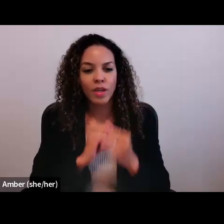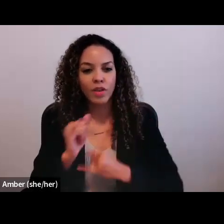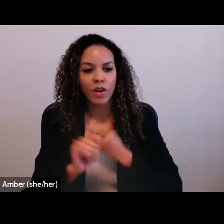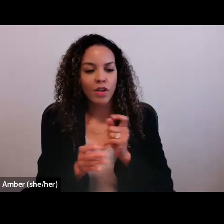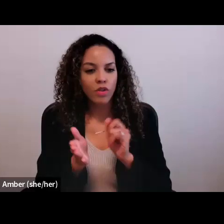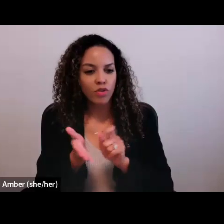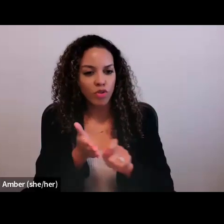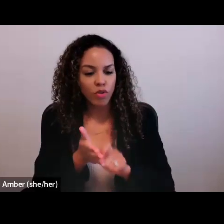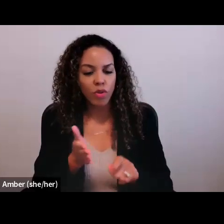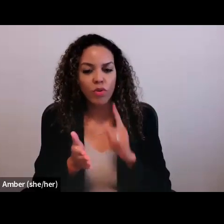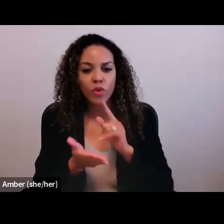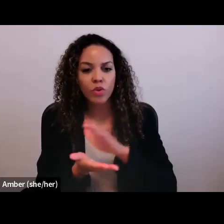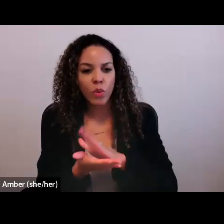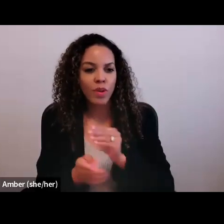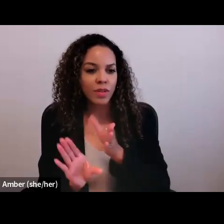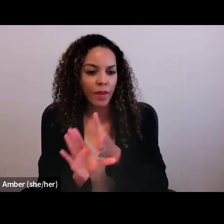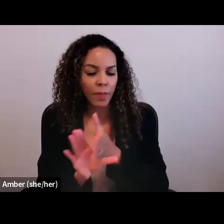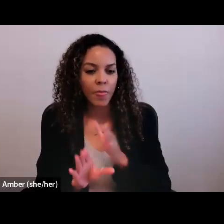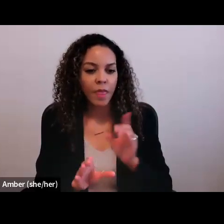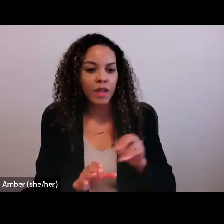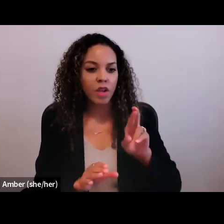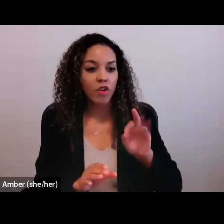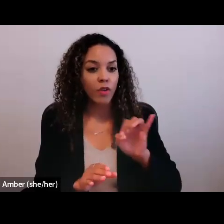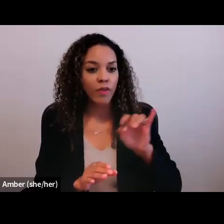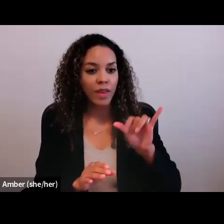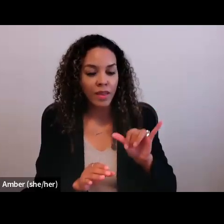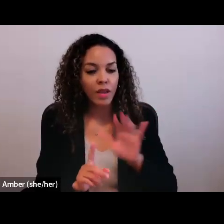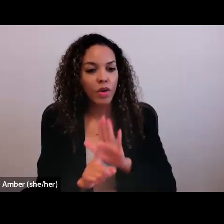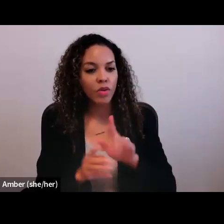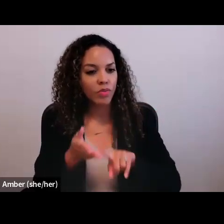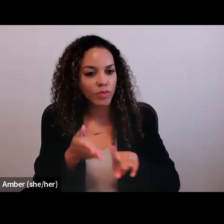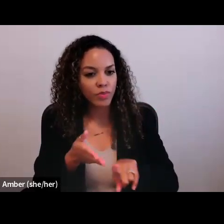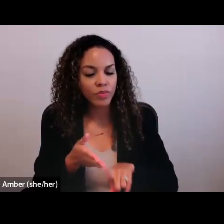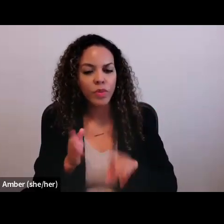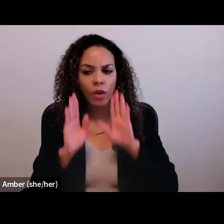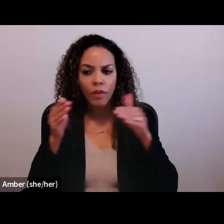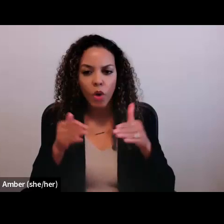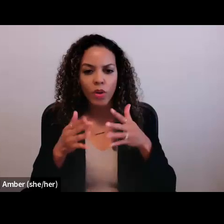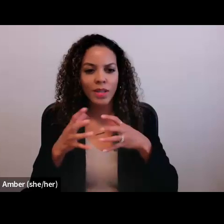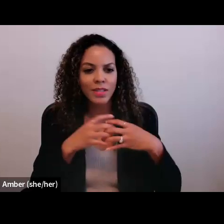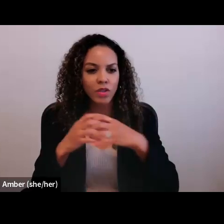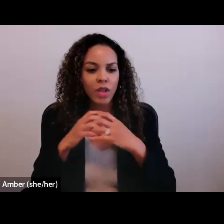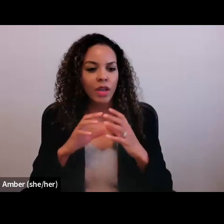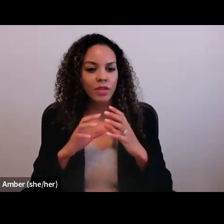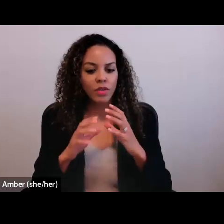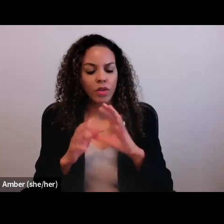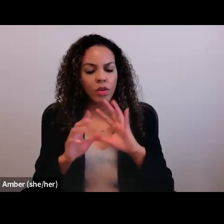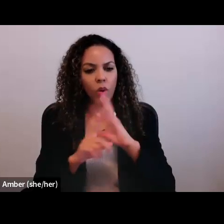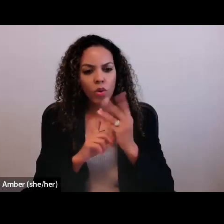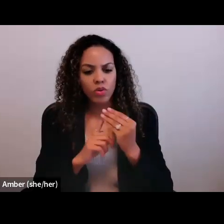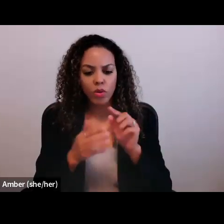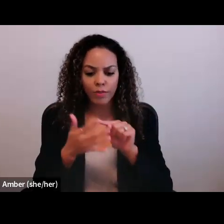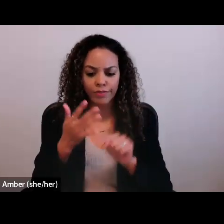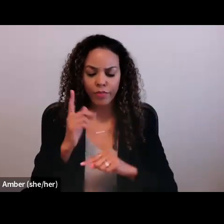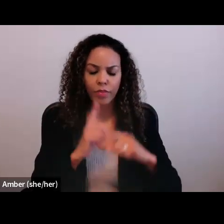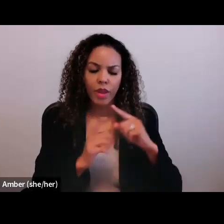Educational Psychology. Dr. LaSalle Finley's research focuses on the intersection of cultural factors and students'